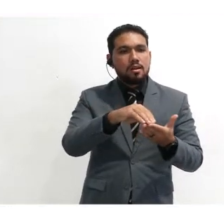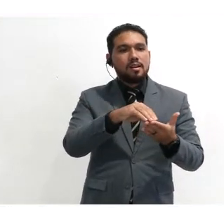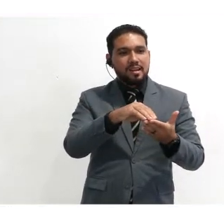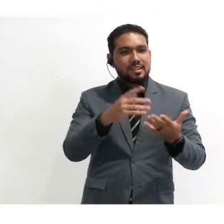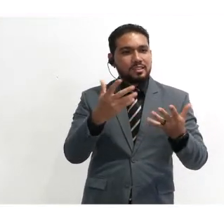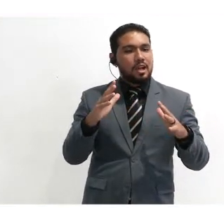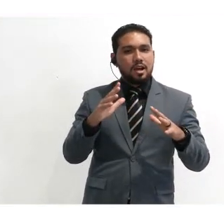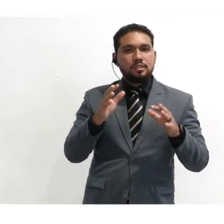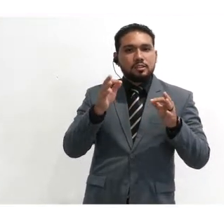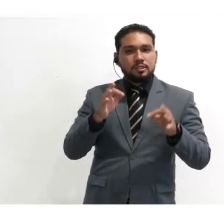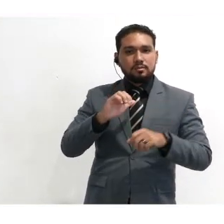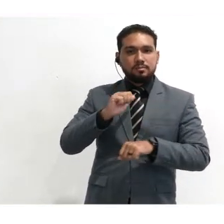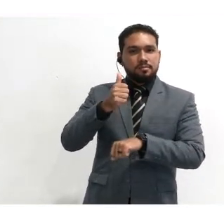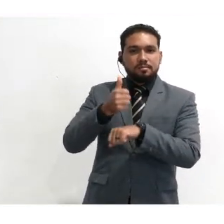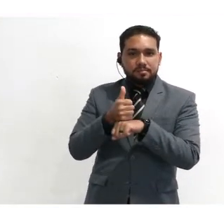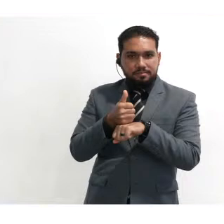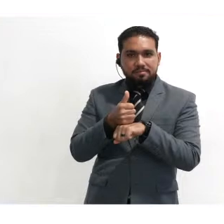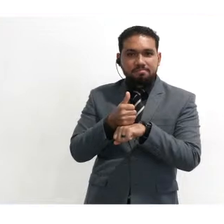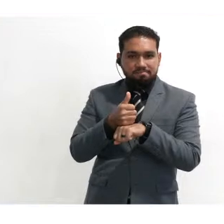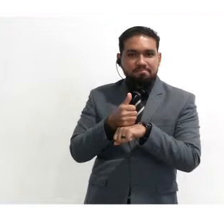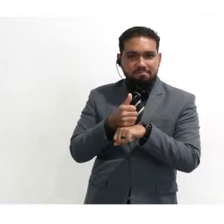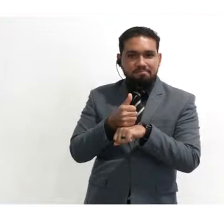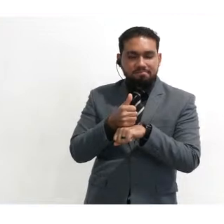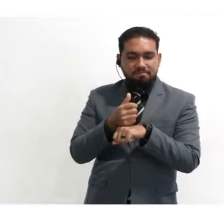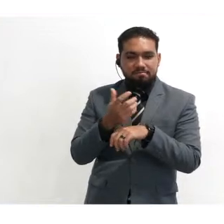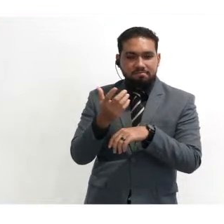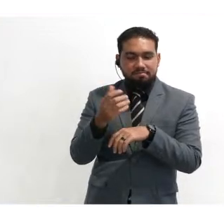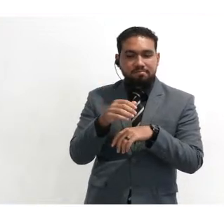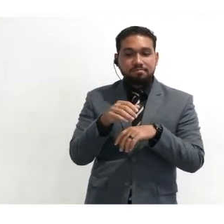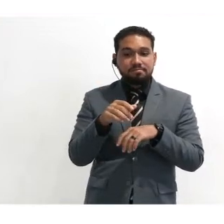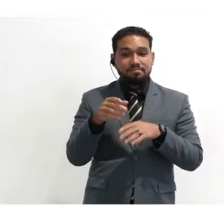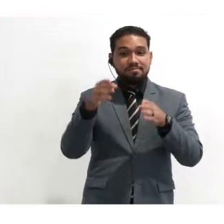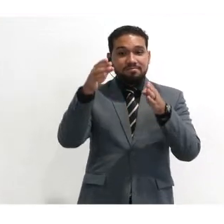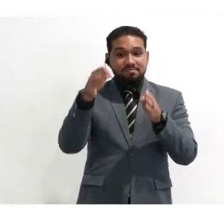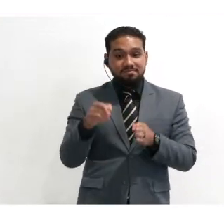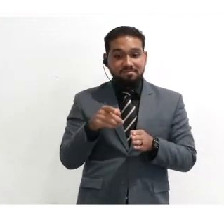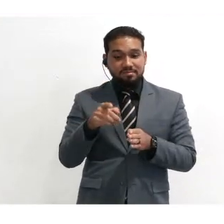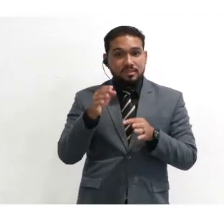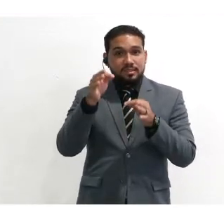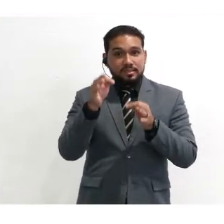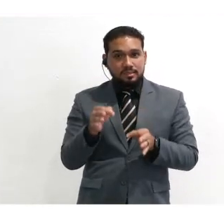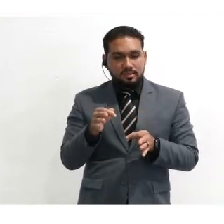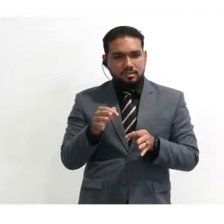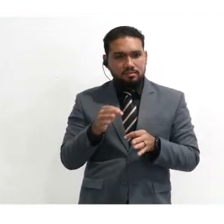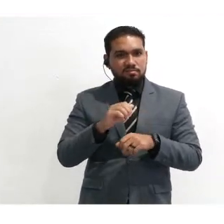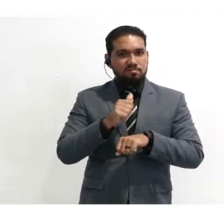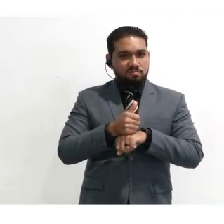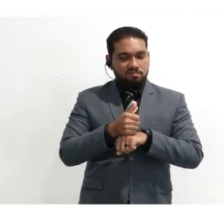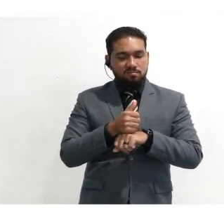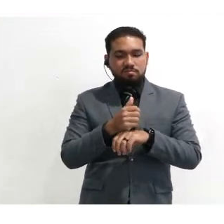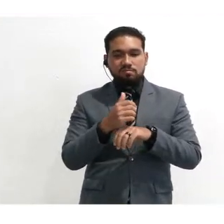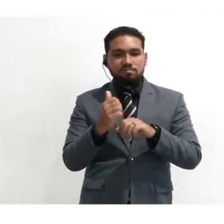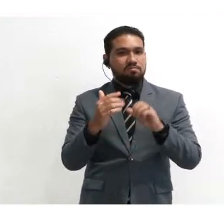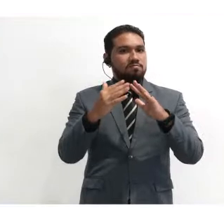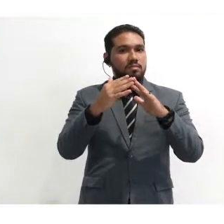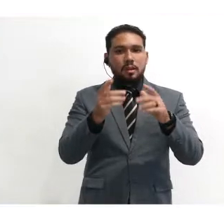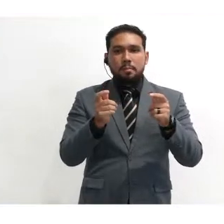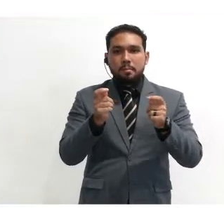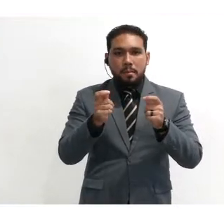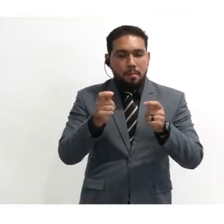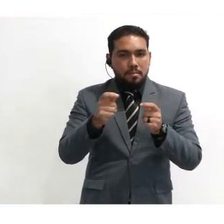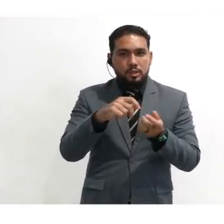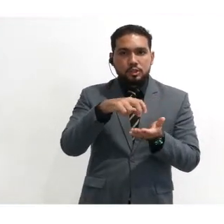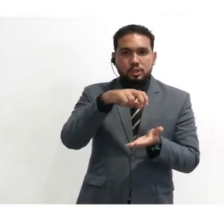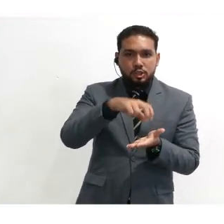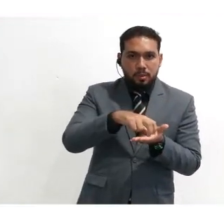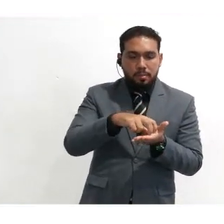somebody if you don't have a previous basis, you know, locally where you can find that kind of talent? I'm not